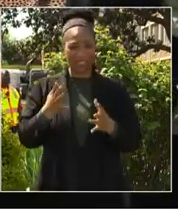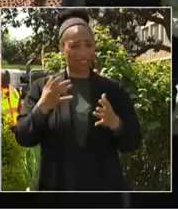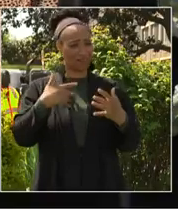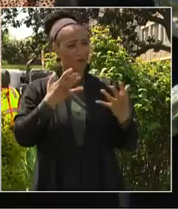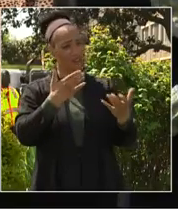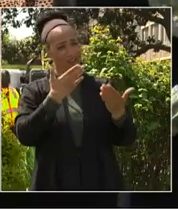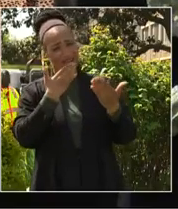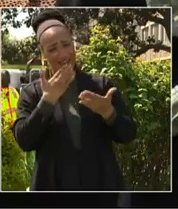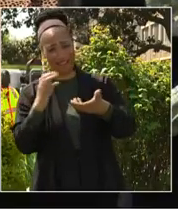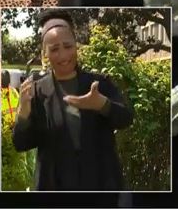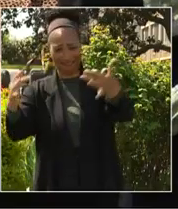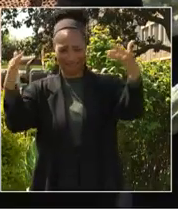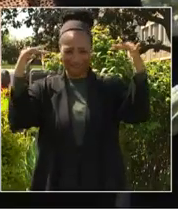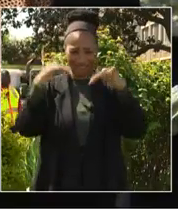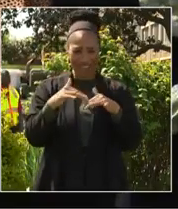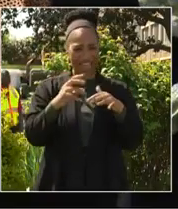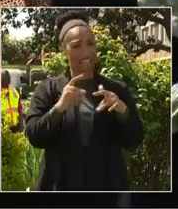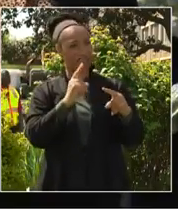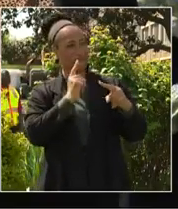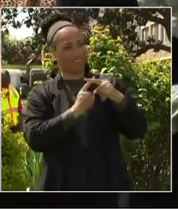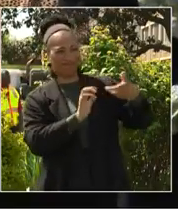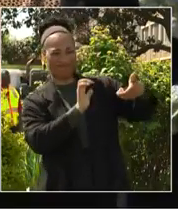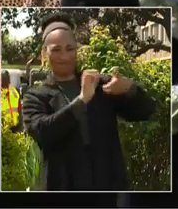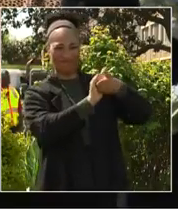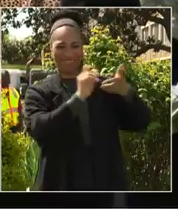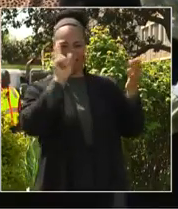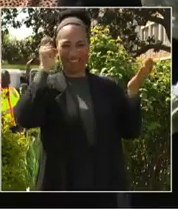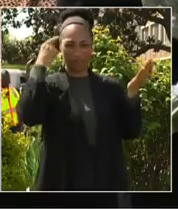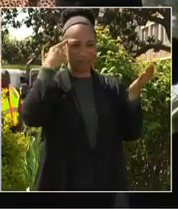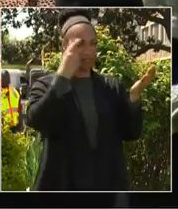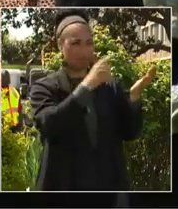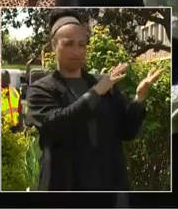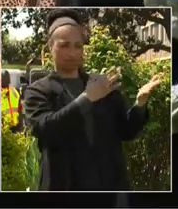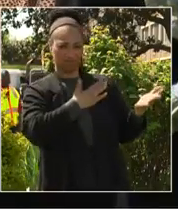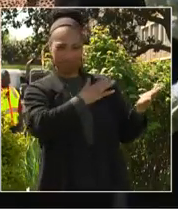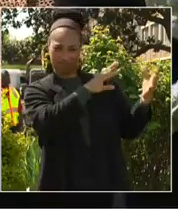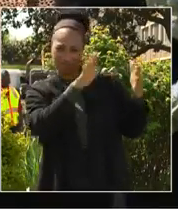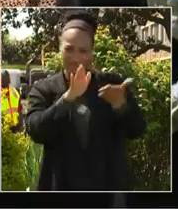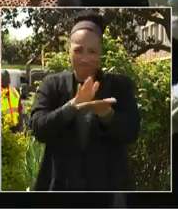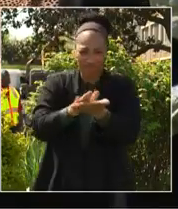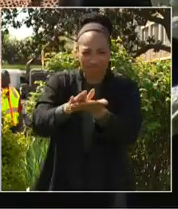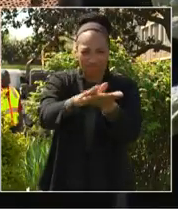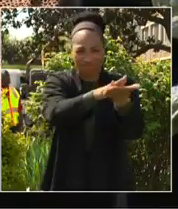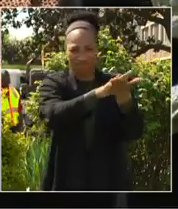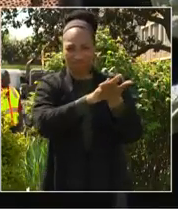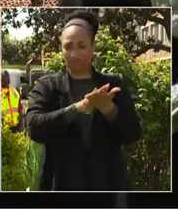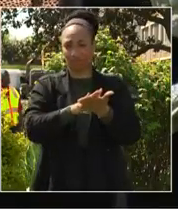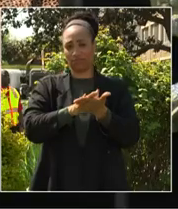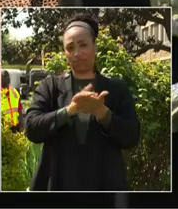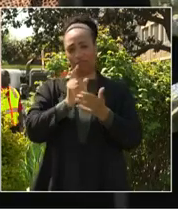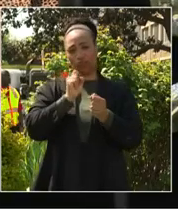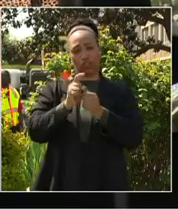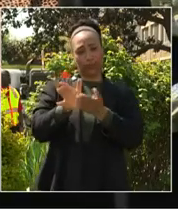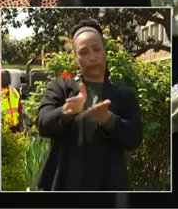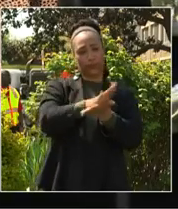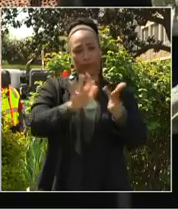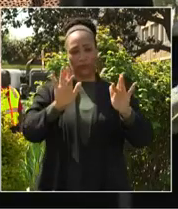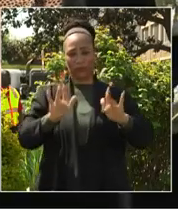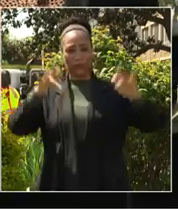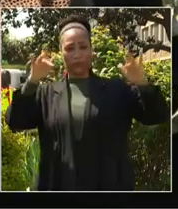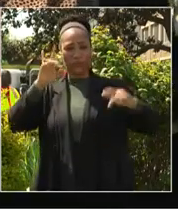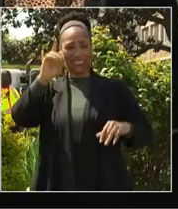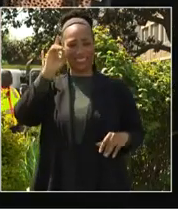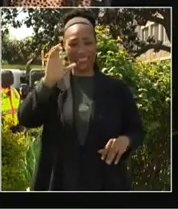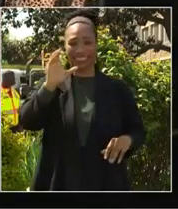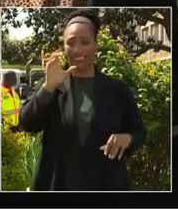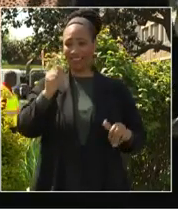spring cleaning and smooth streets that enhance the everyday life of the residents that live here in D.C. We know